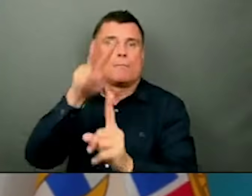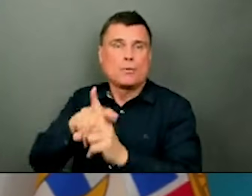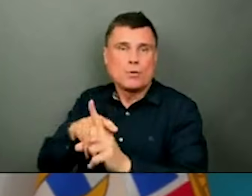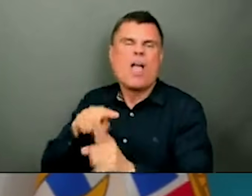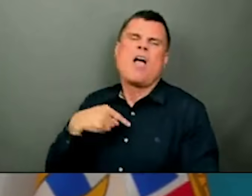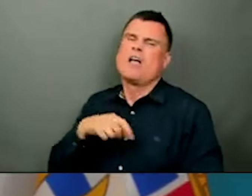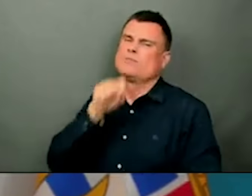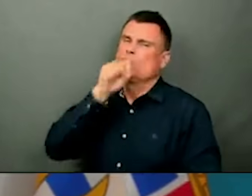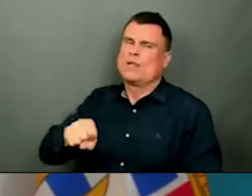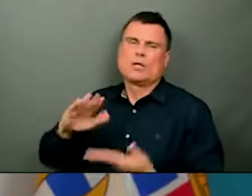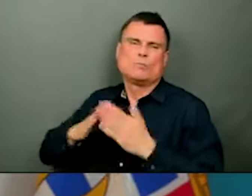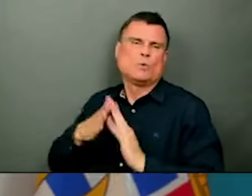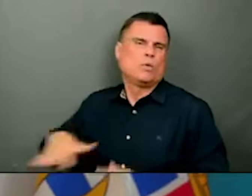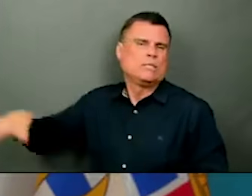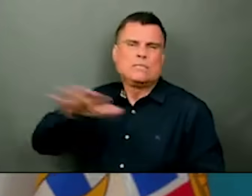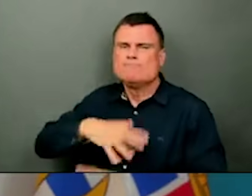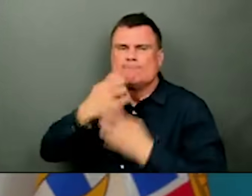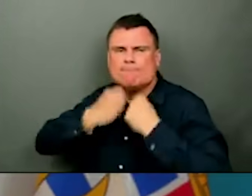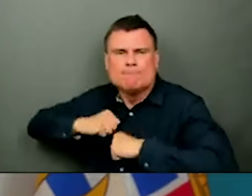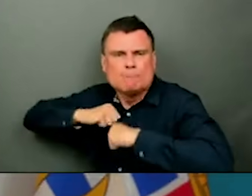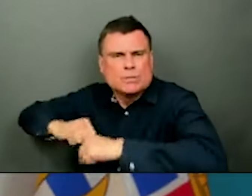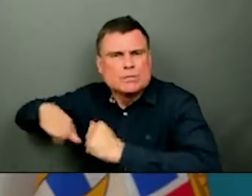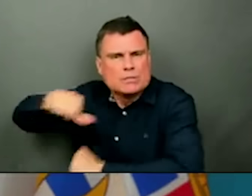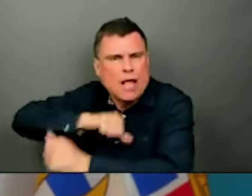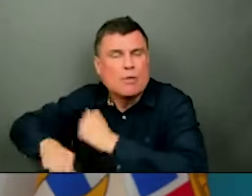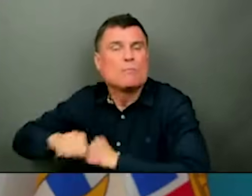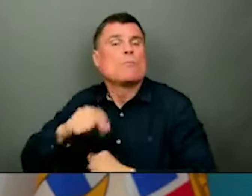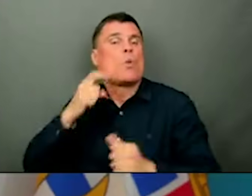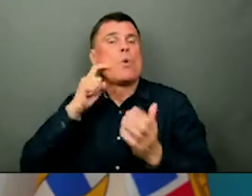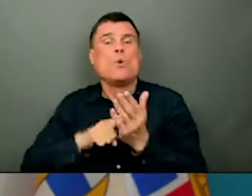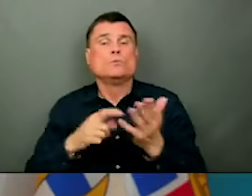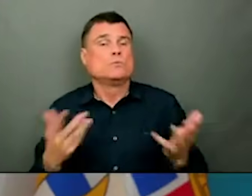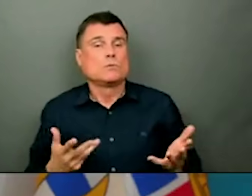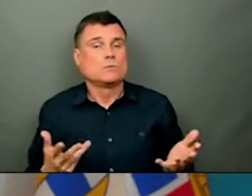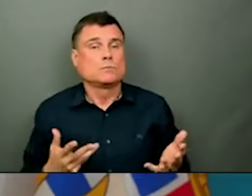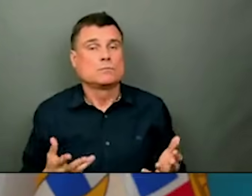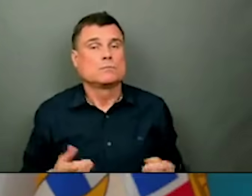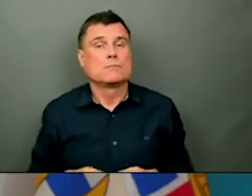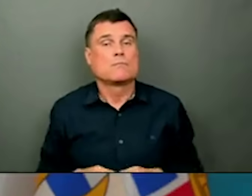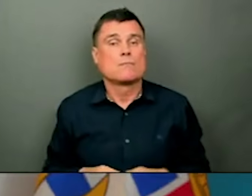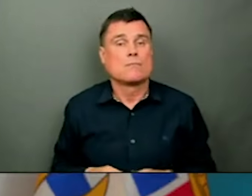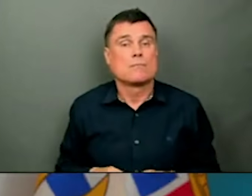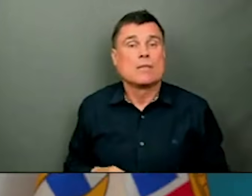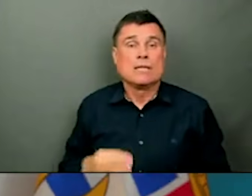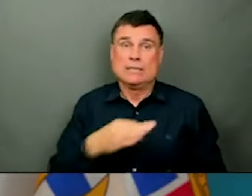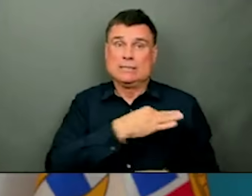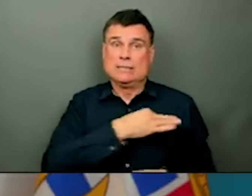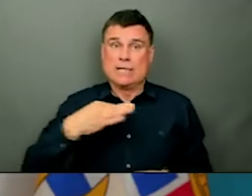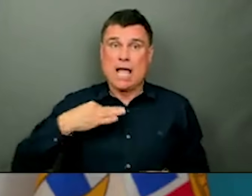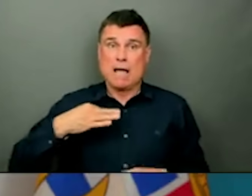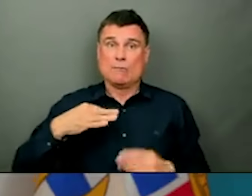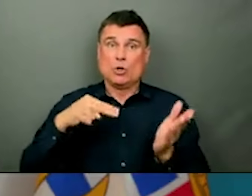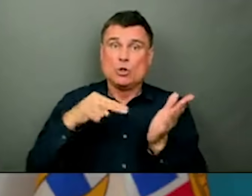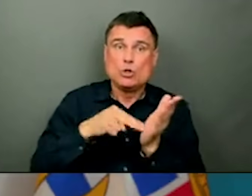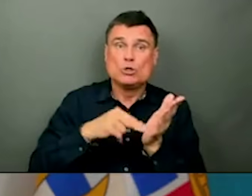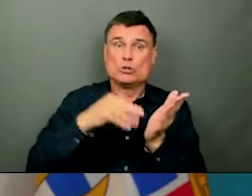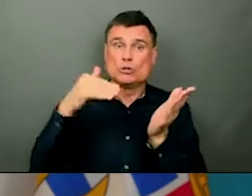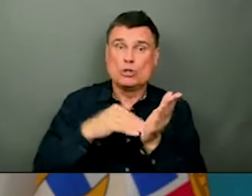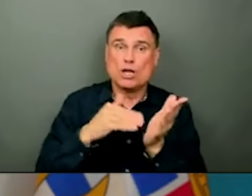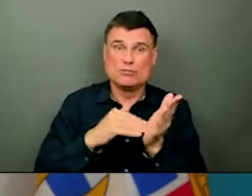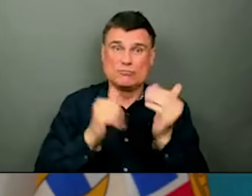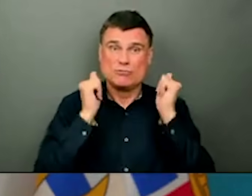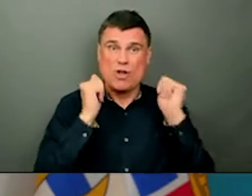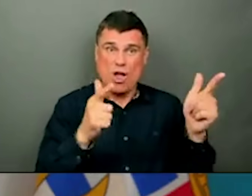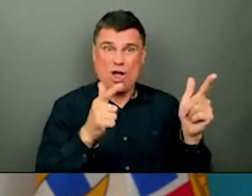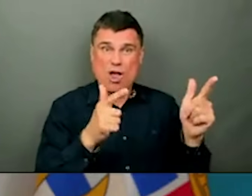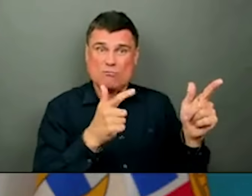and, of course, for our healthcare providers to have that done. And for us to do that, we need to ensure that everybody's registered